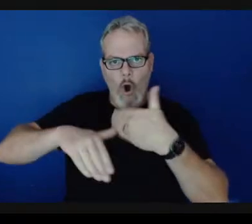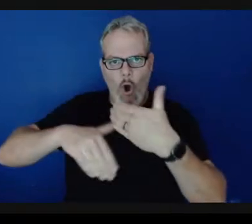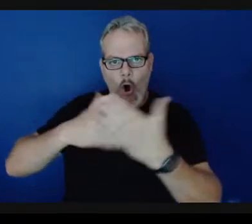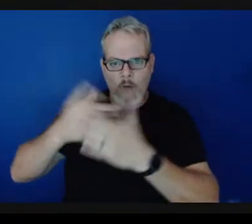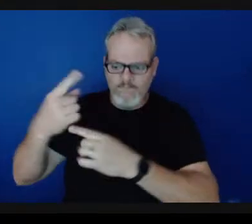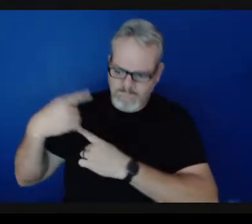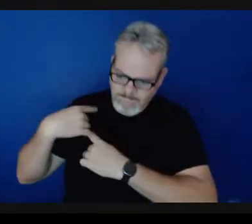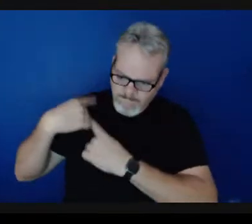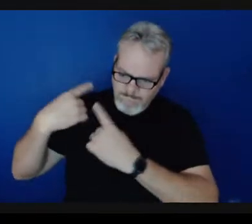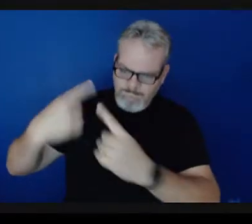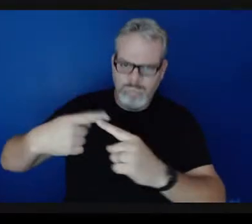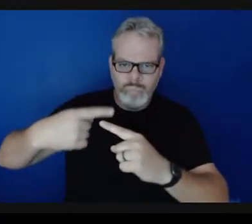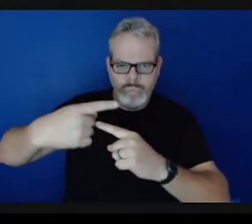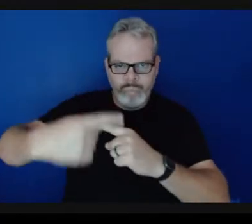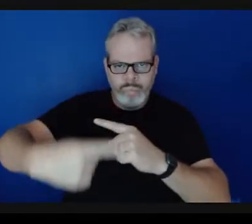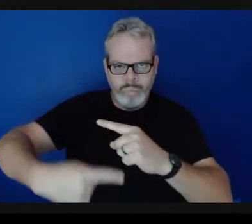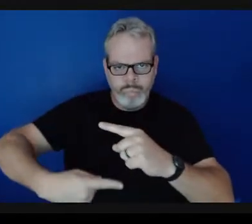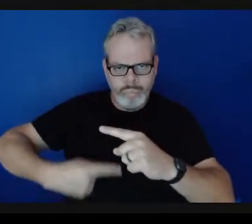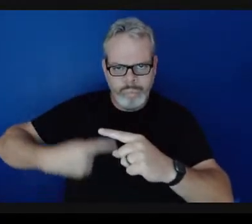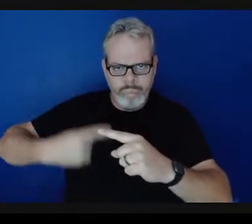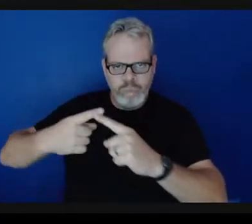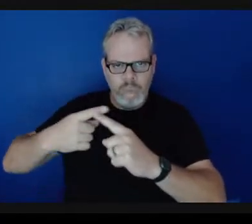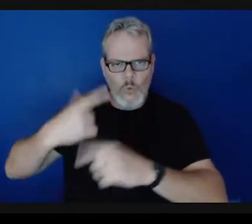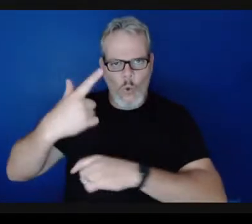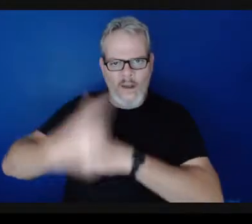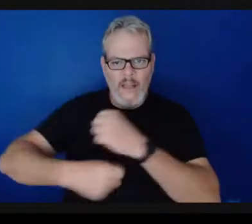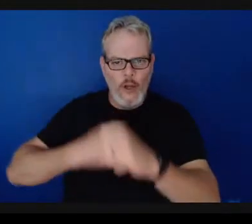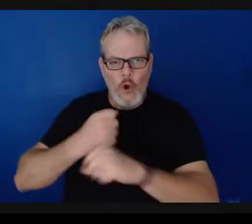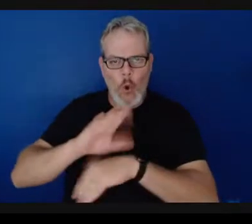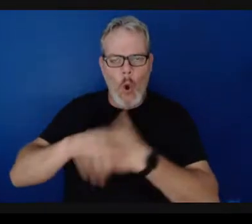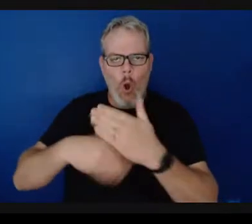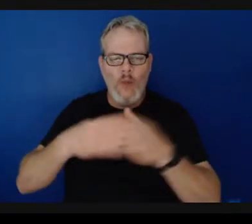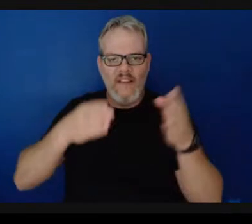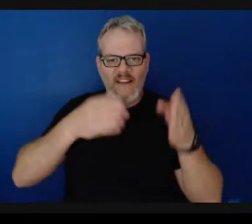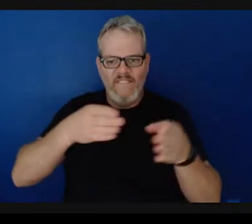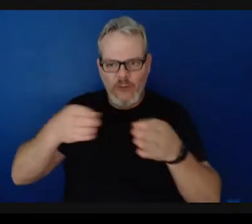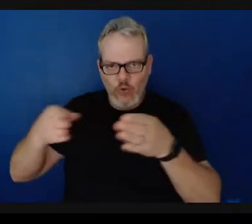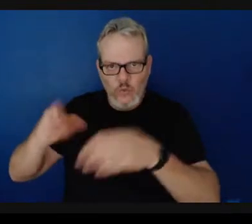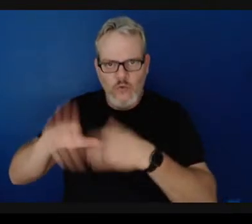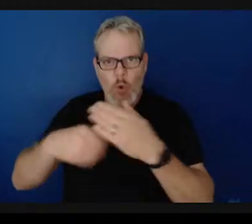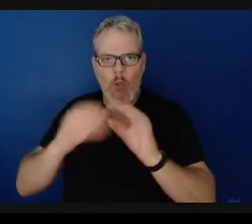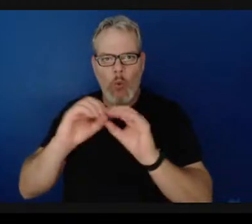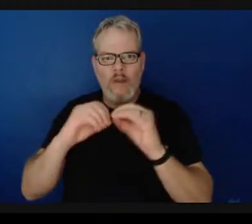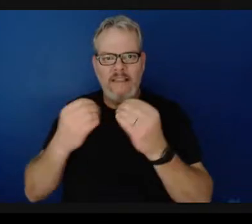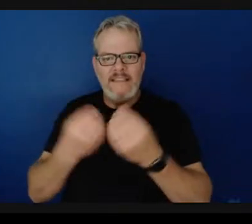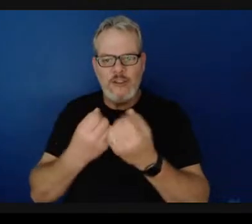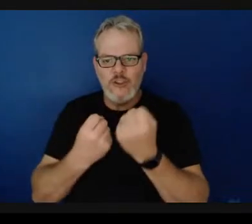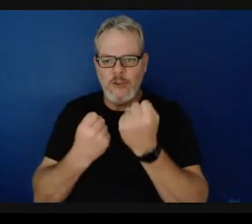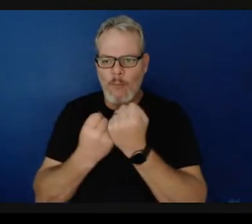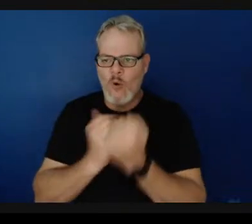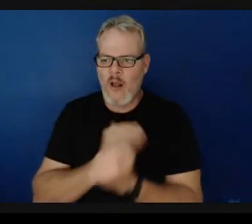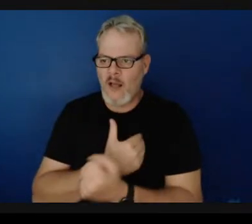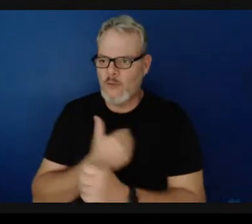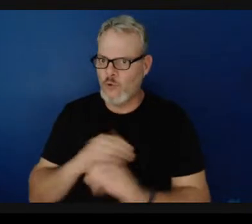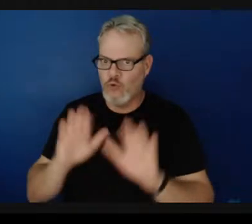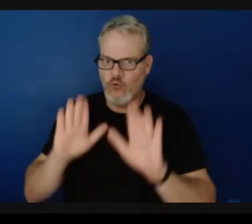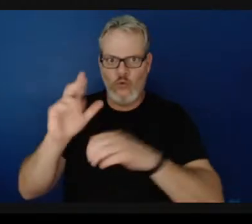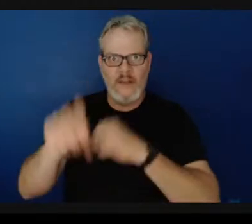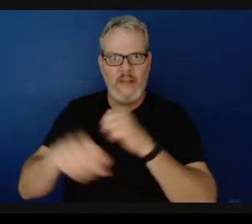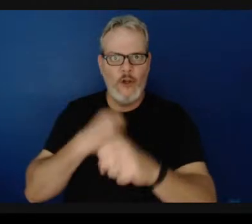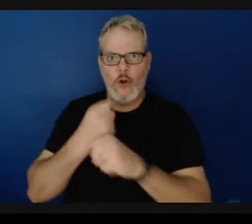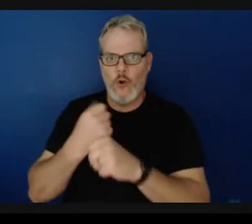us, individuals as well as organizations that have supported us. It was a great year. We had 3 drives,